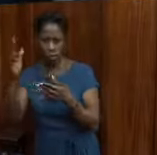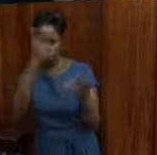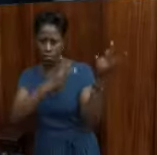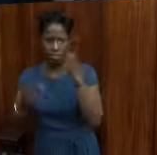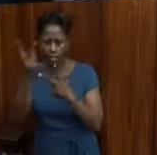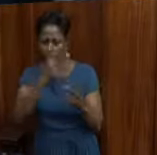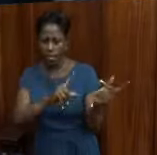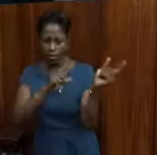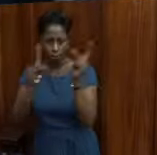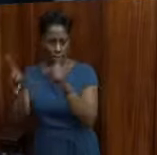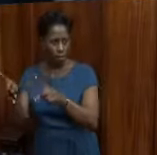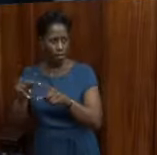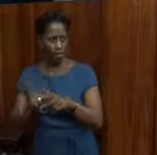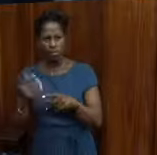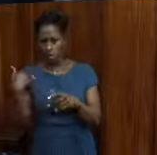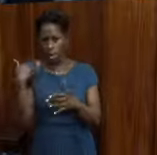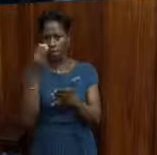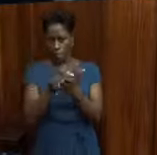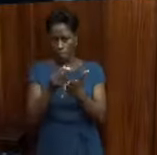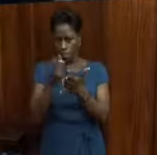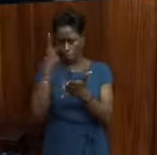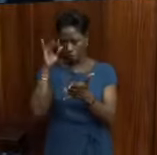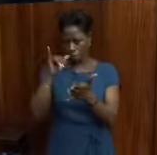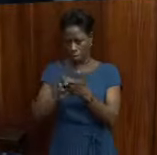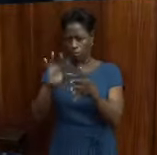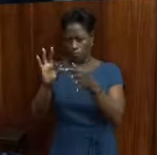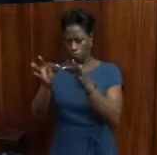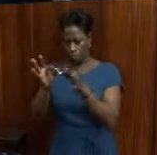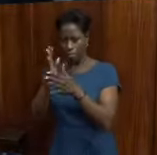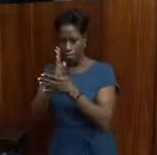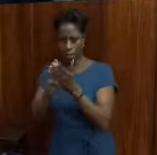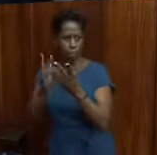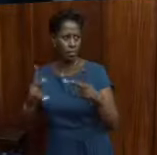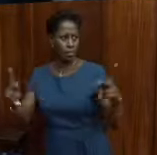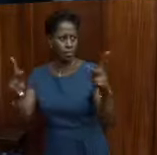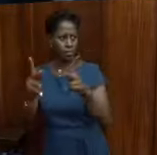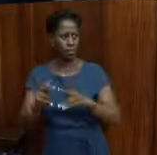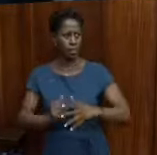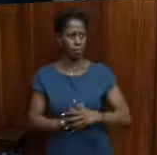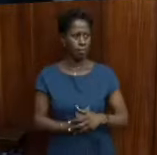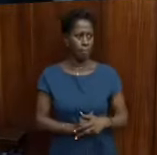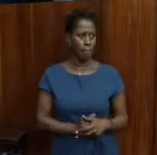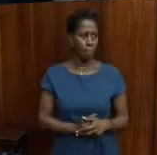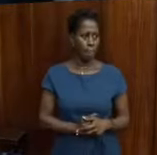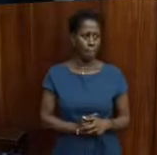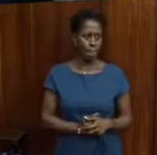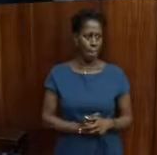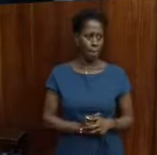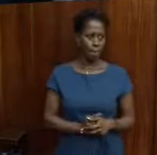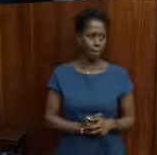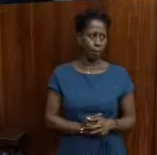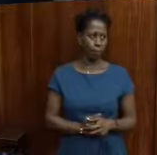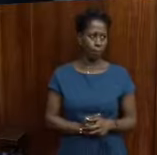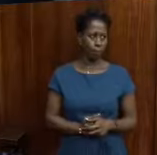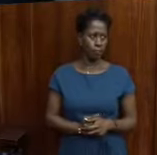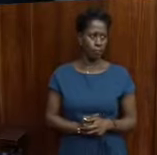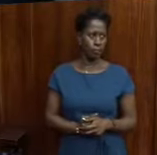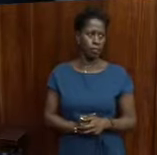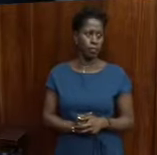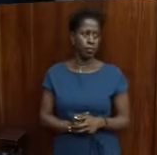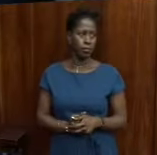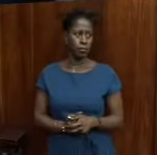in the estimates for 2022 to 2023 under the ORTCP to undertake the improvement works in the following